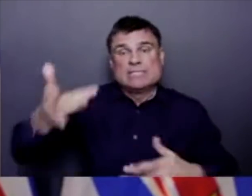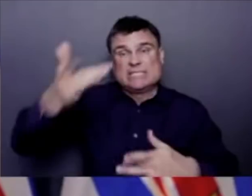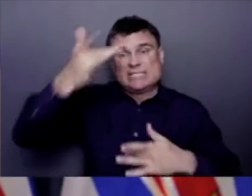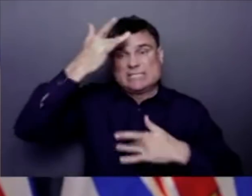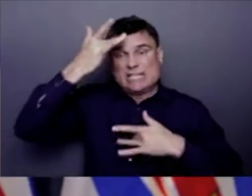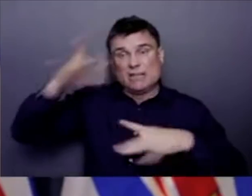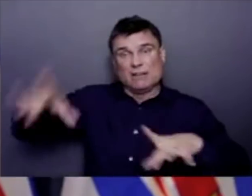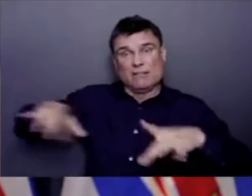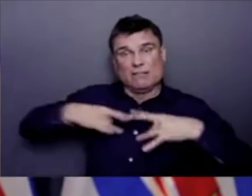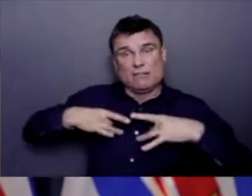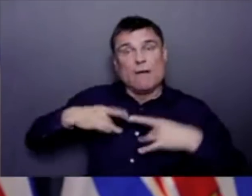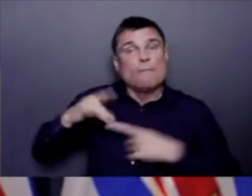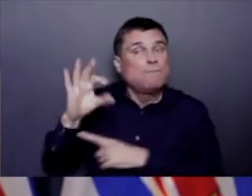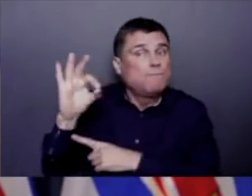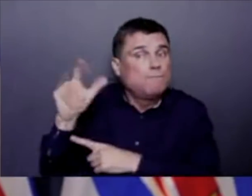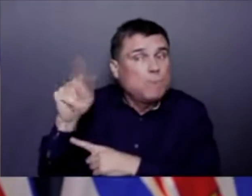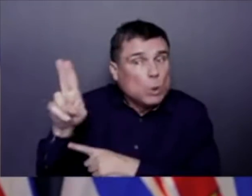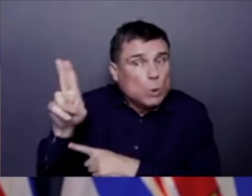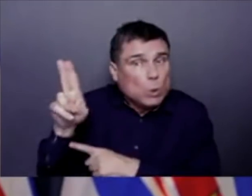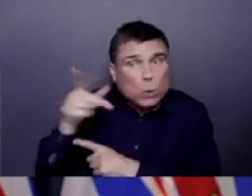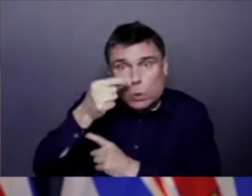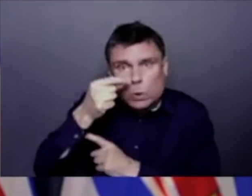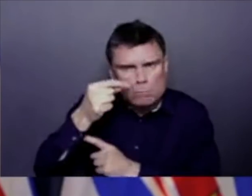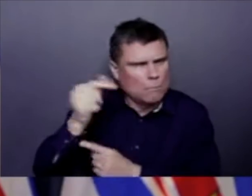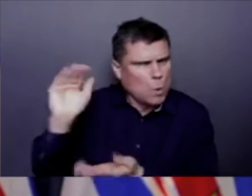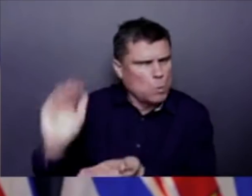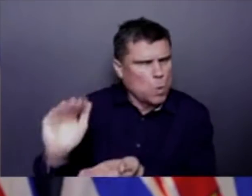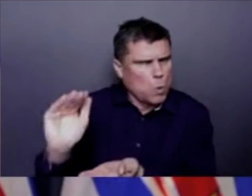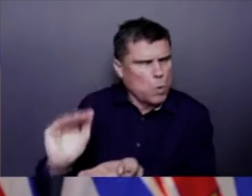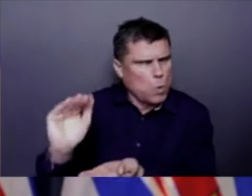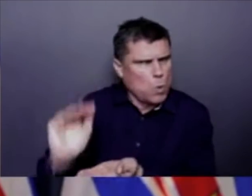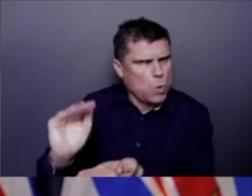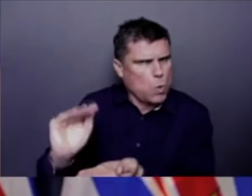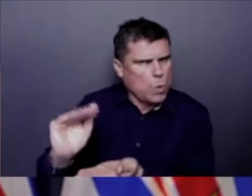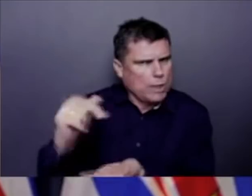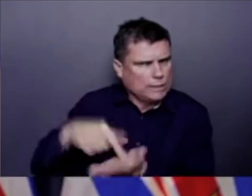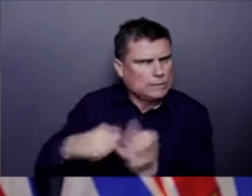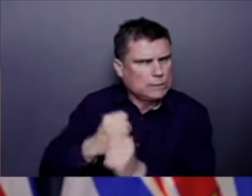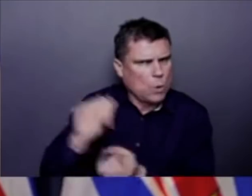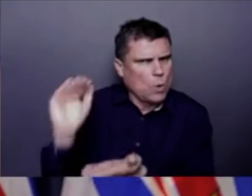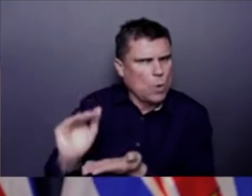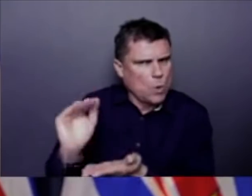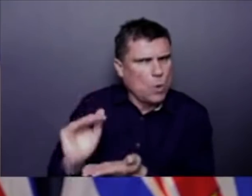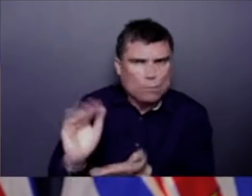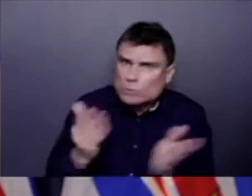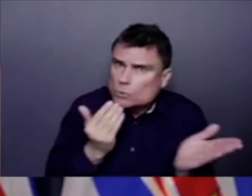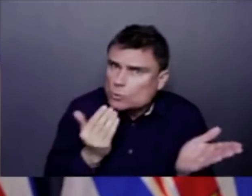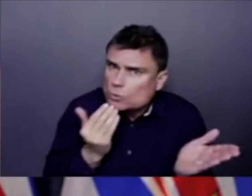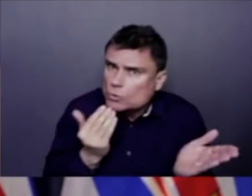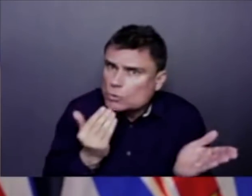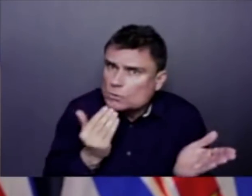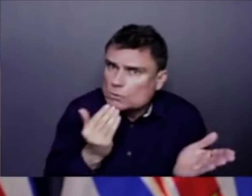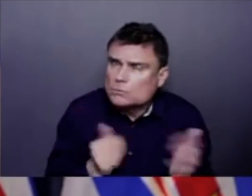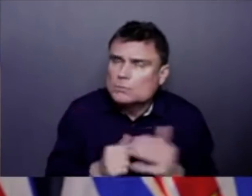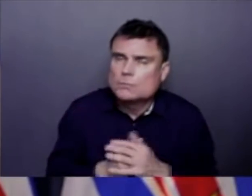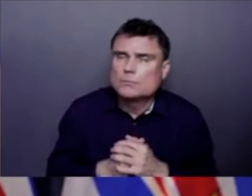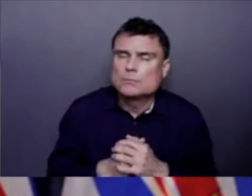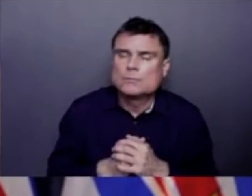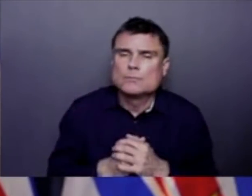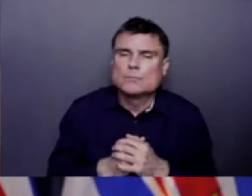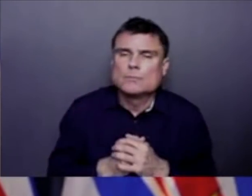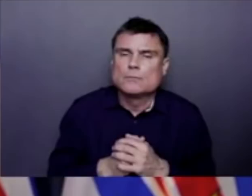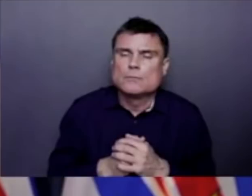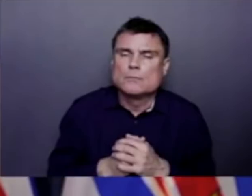reasons that everyone will understand. To date, there's no evidence of community circulation of influenza. However, influenza testing continues at elevated